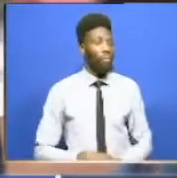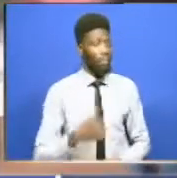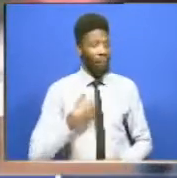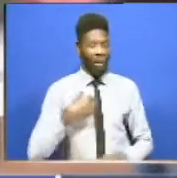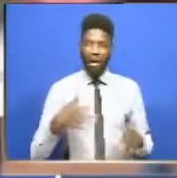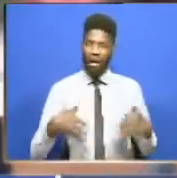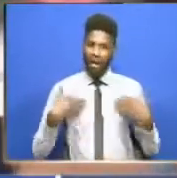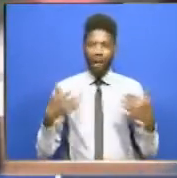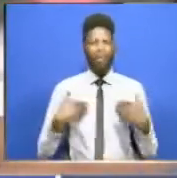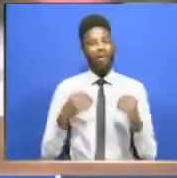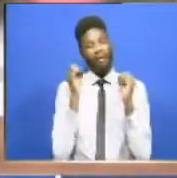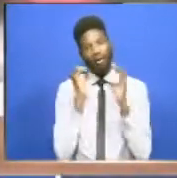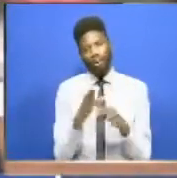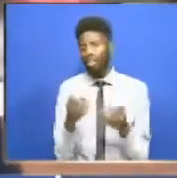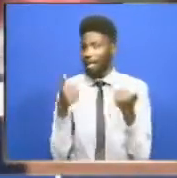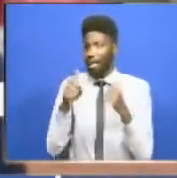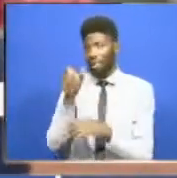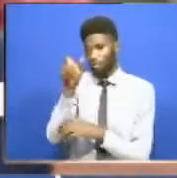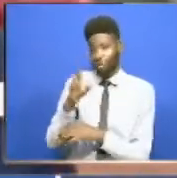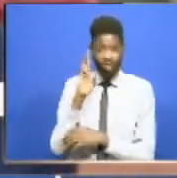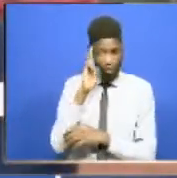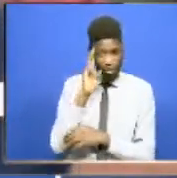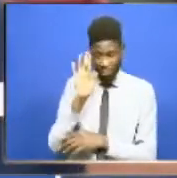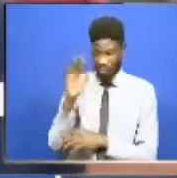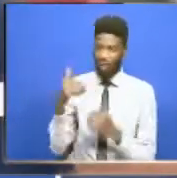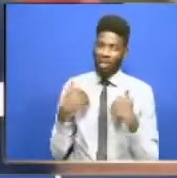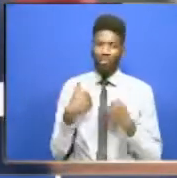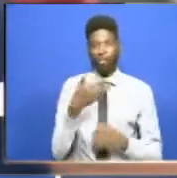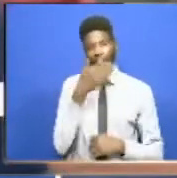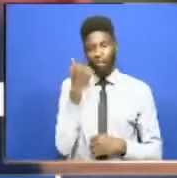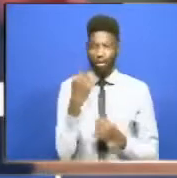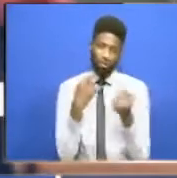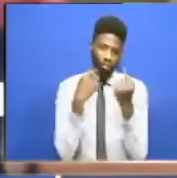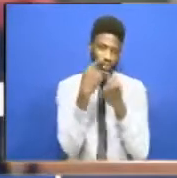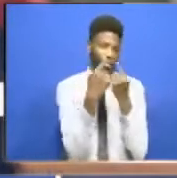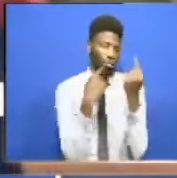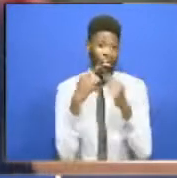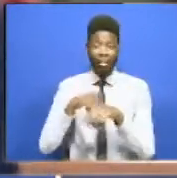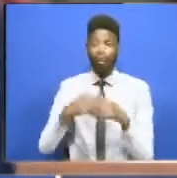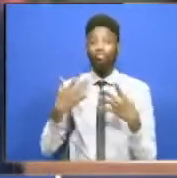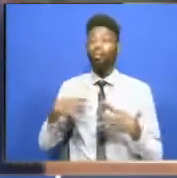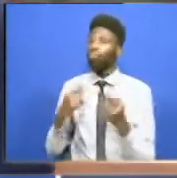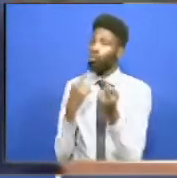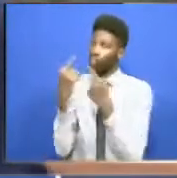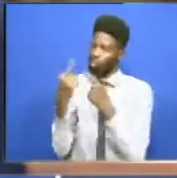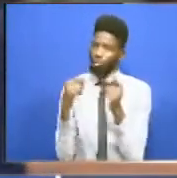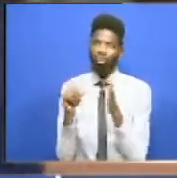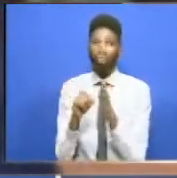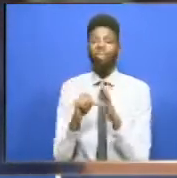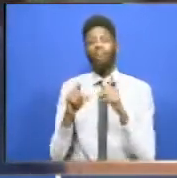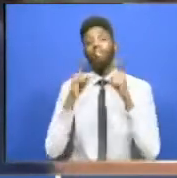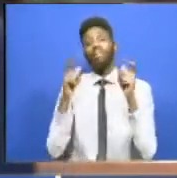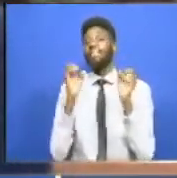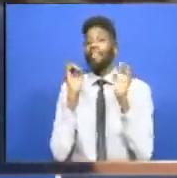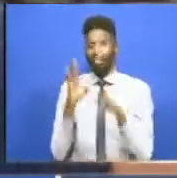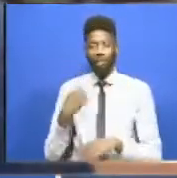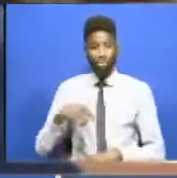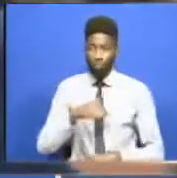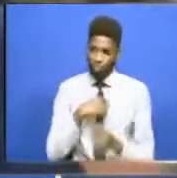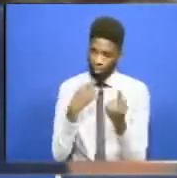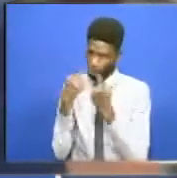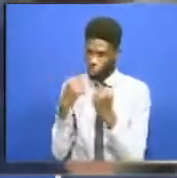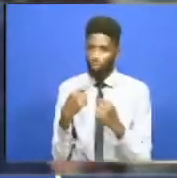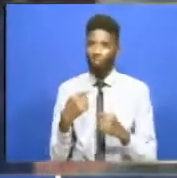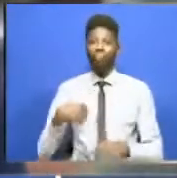kwa ile sababu yote ile kuna kusungumusa. Watu wakiongea si kitu kubwa. Tunaongea tunasema hapa kuna hii